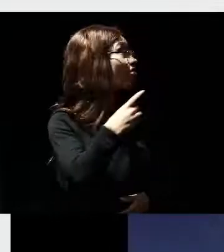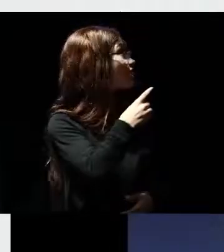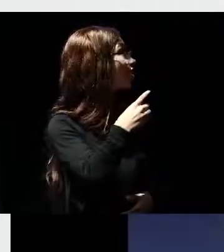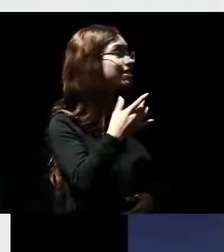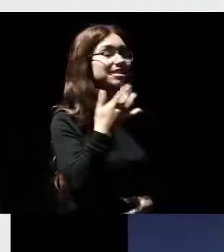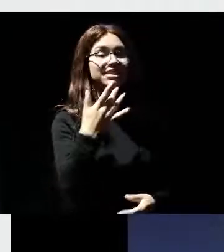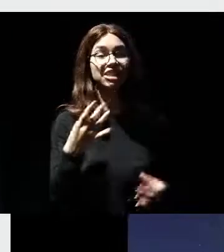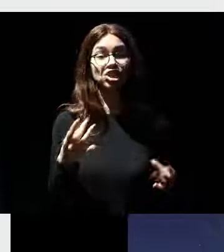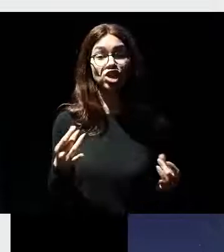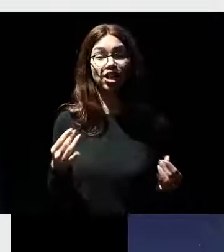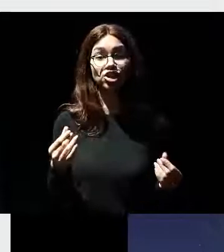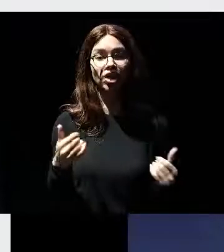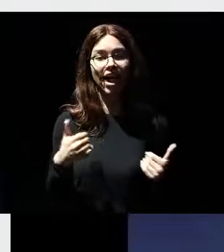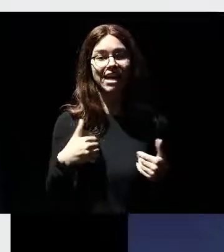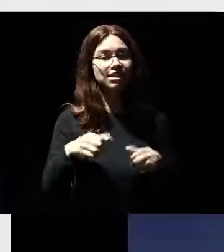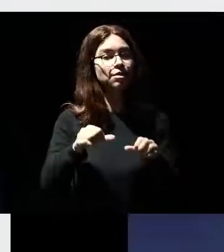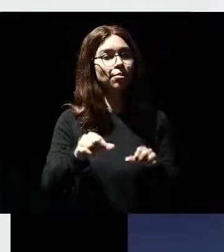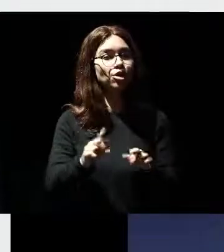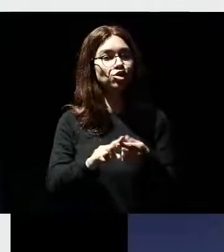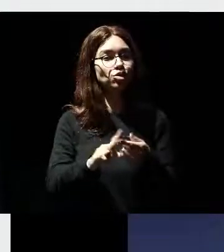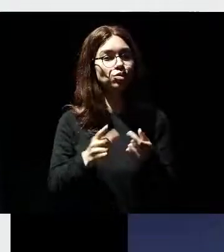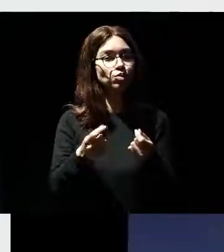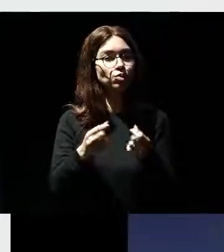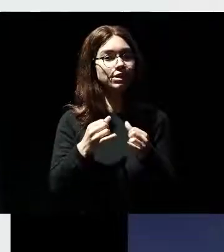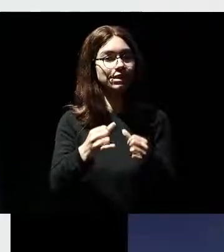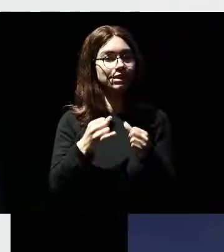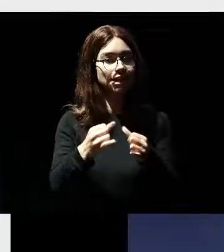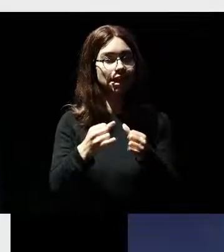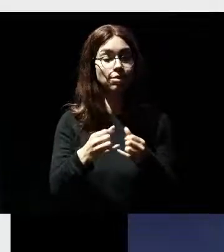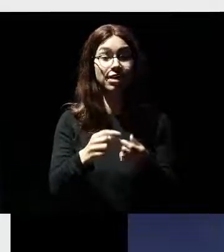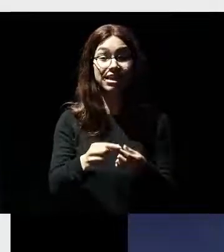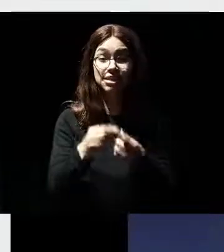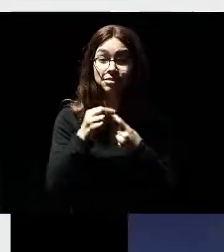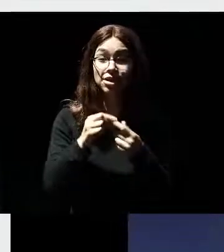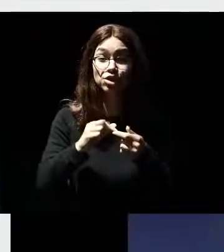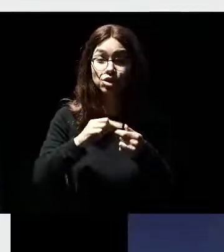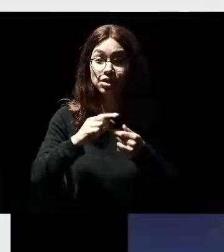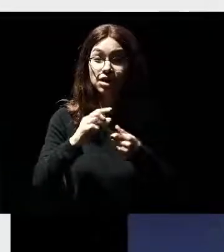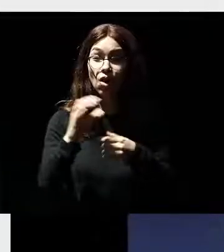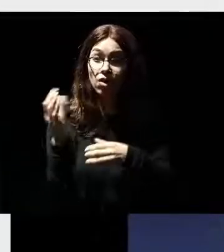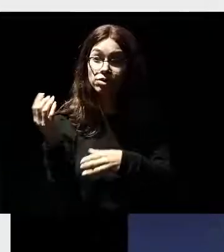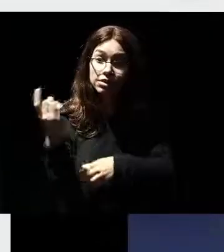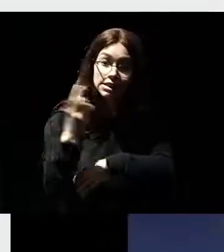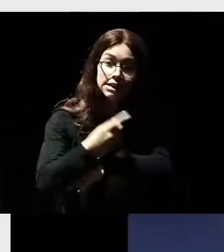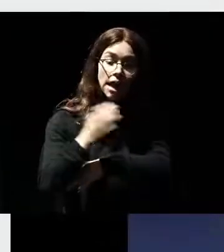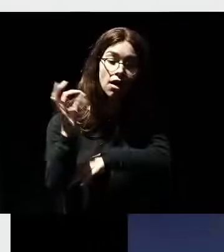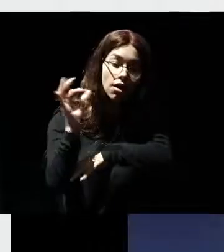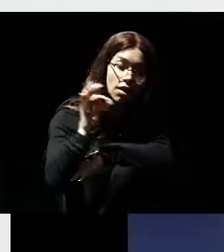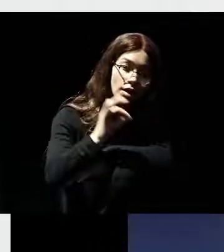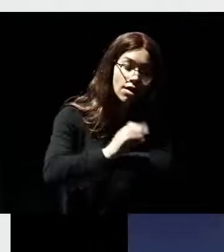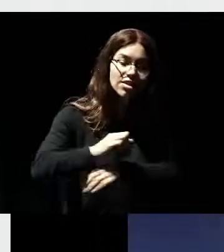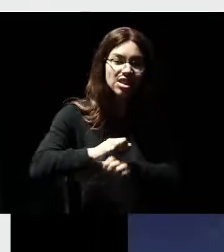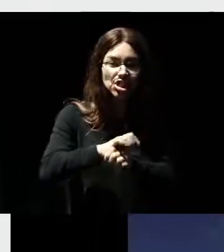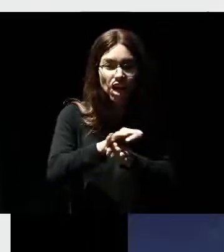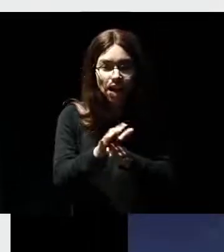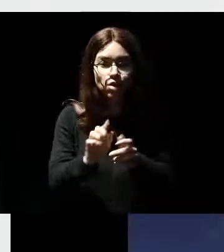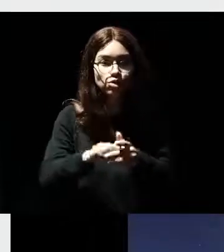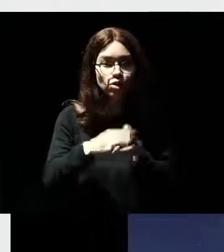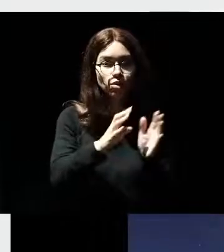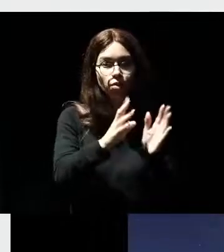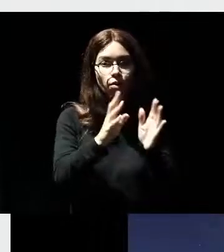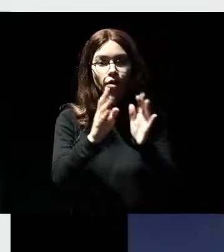the ability to do the same thing, especially as light and shade and shadow over the course of the day start to track